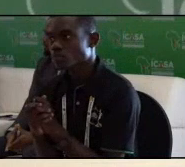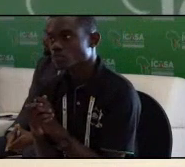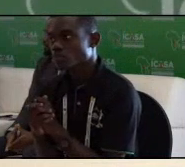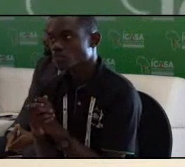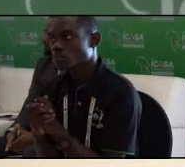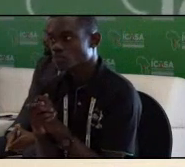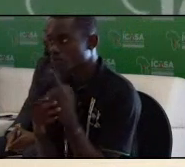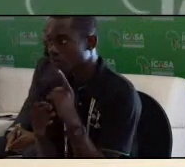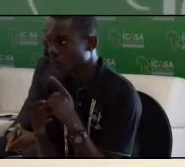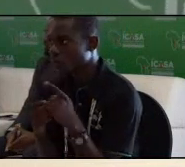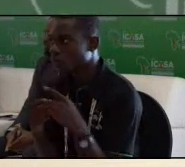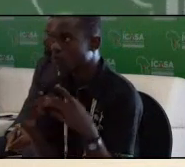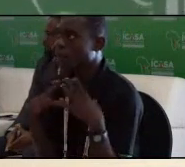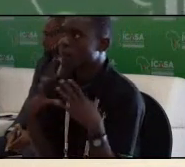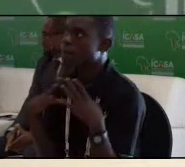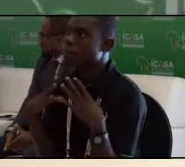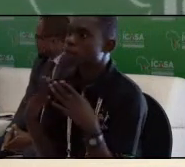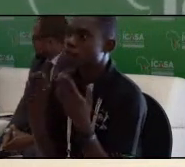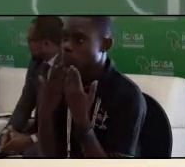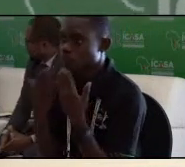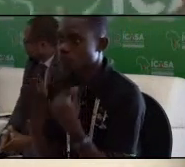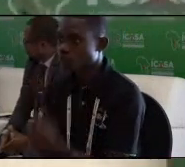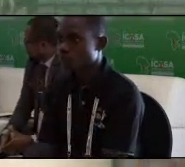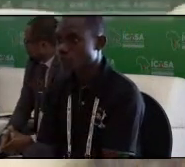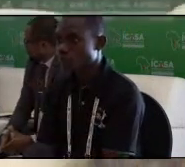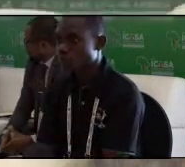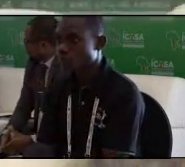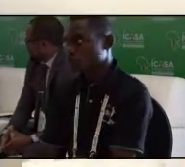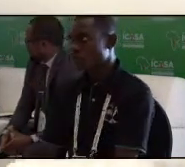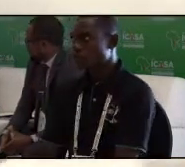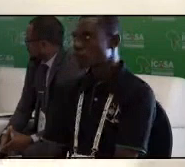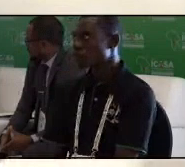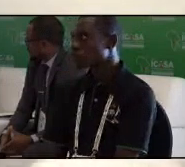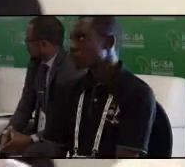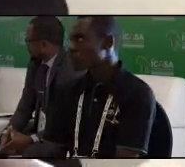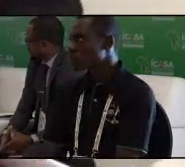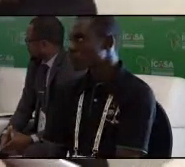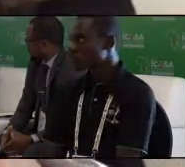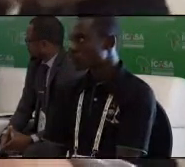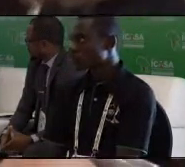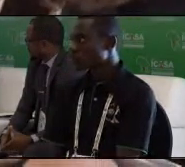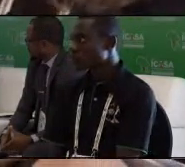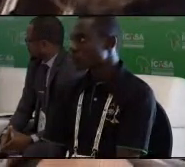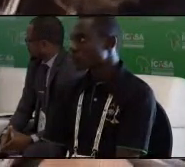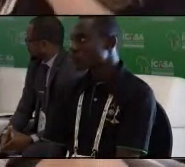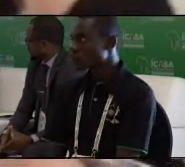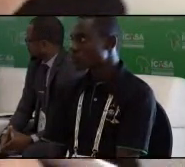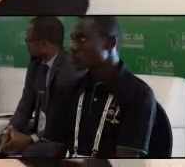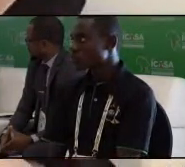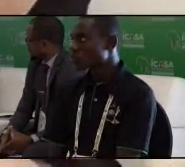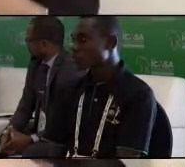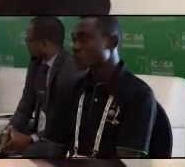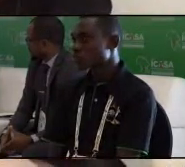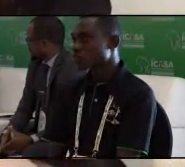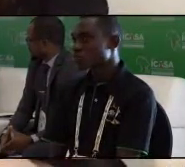those, I believe, are the key points in terms of implementation. Thank you. Perhaps just one follow-up question on this, because you might not have answered completely